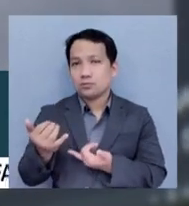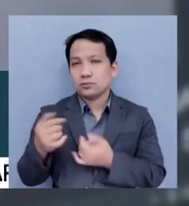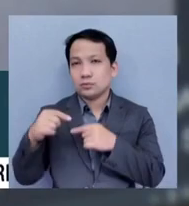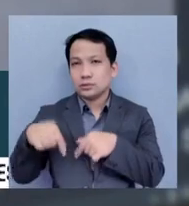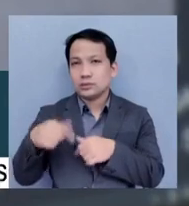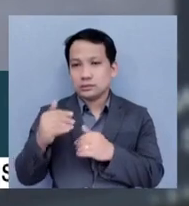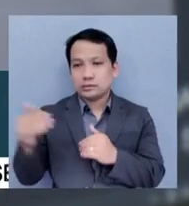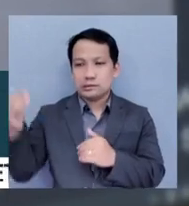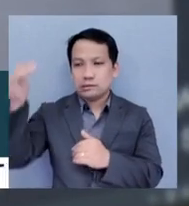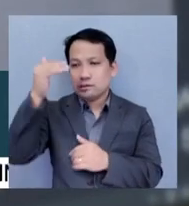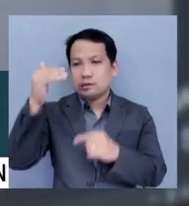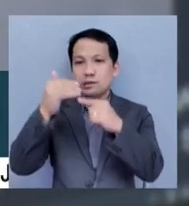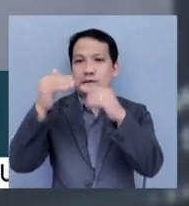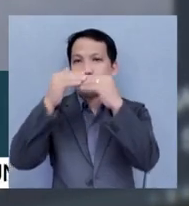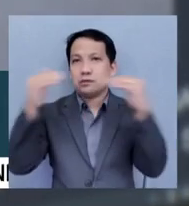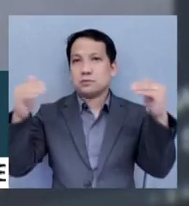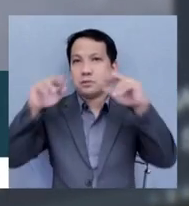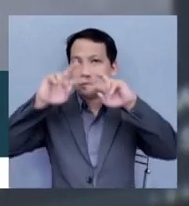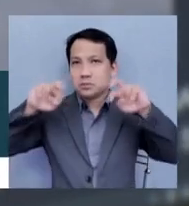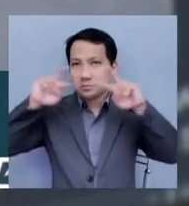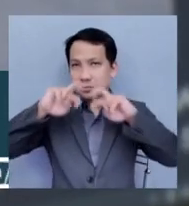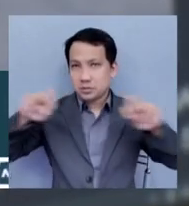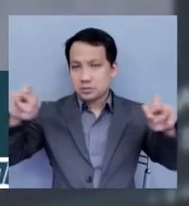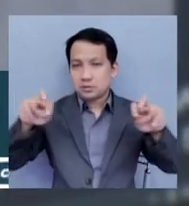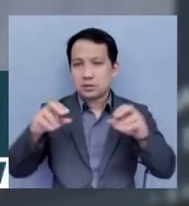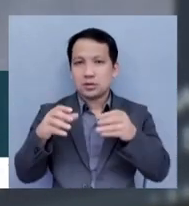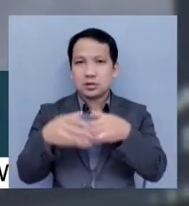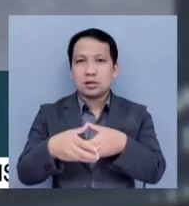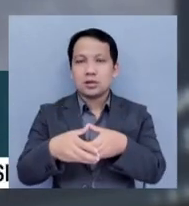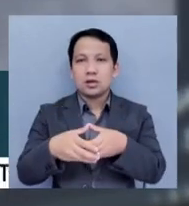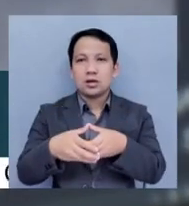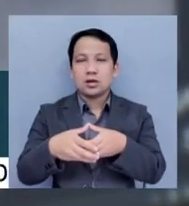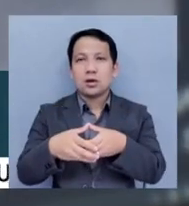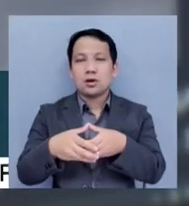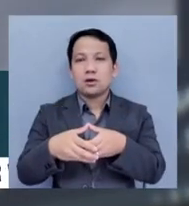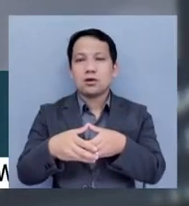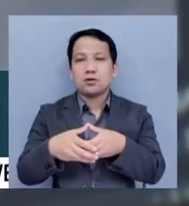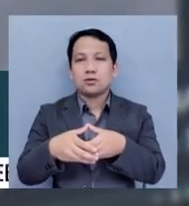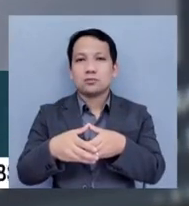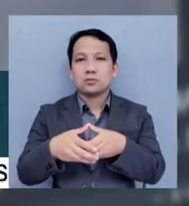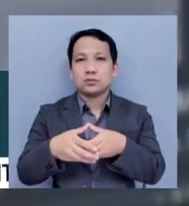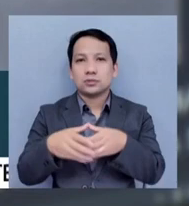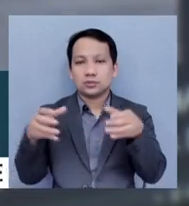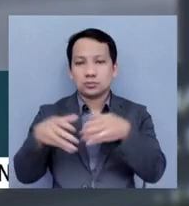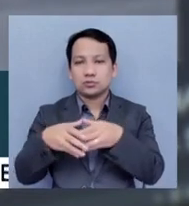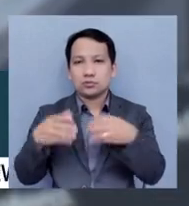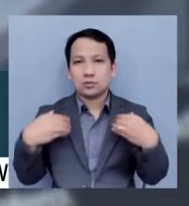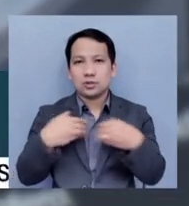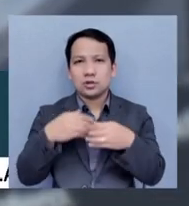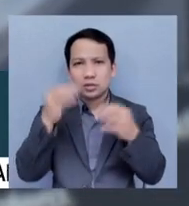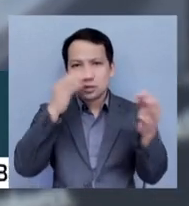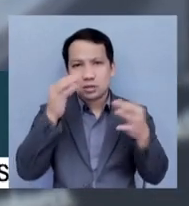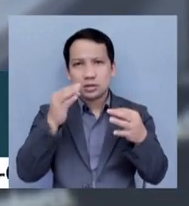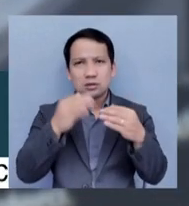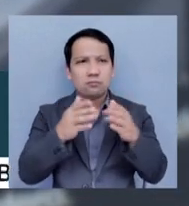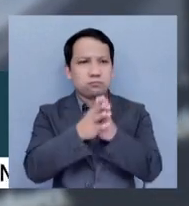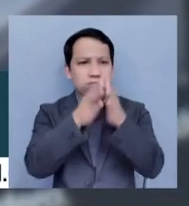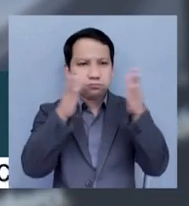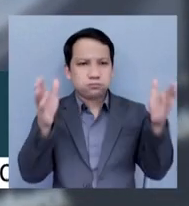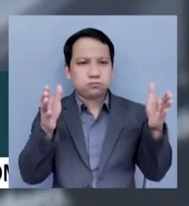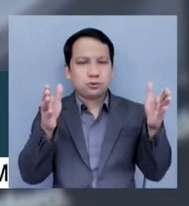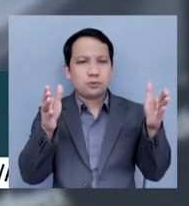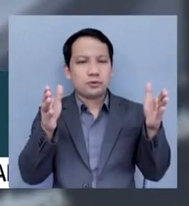taas, ito ang iniimbestigan namin sa Committee on Dangerous Drugs, ay yung mas malaki na haul.